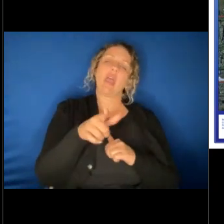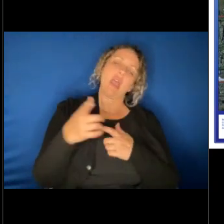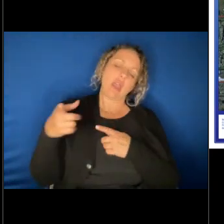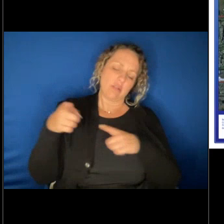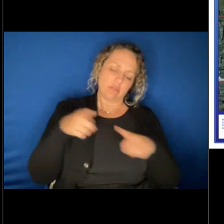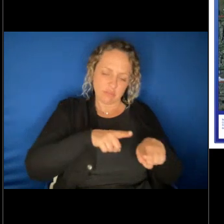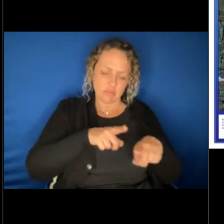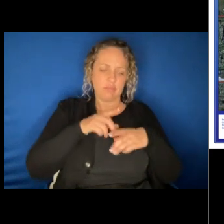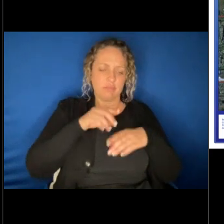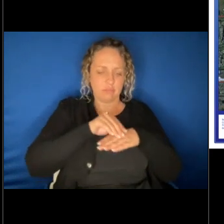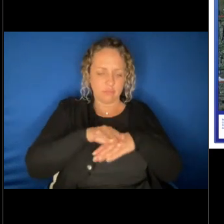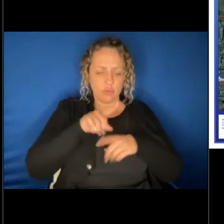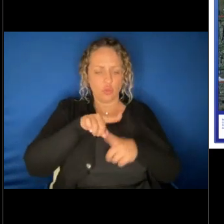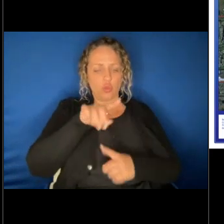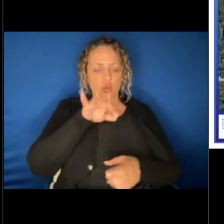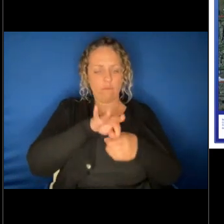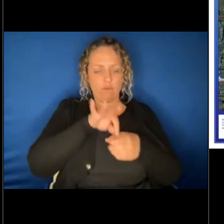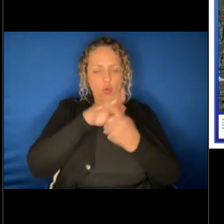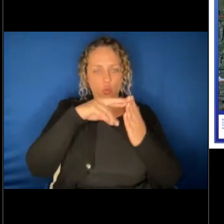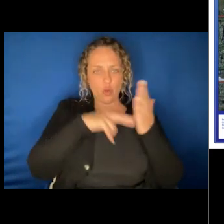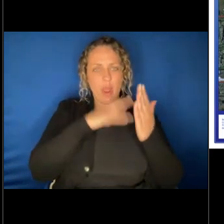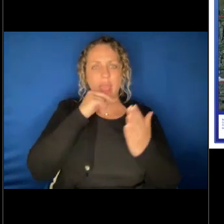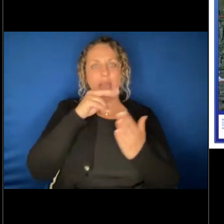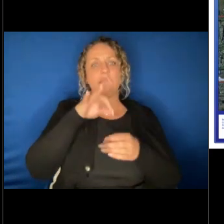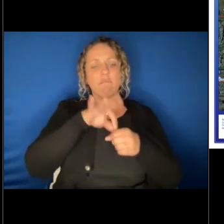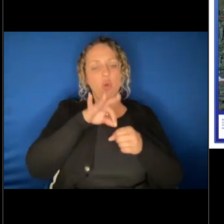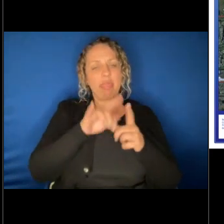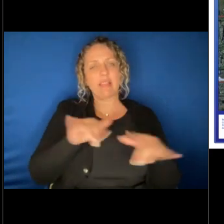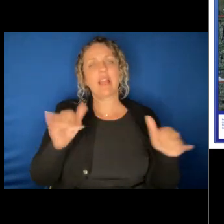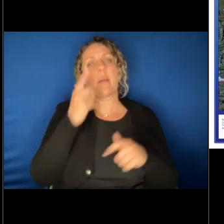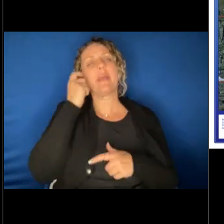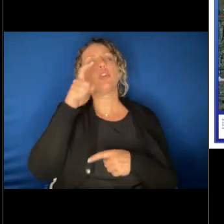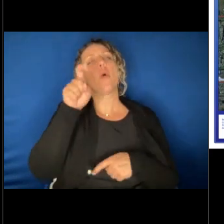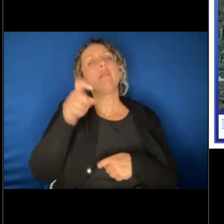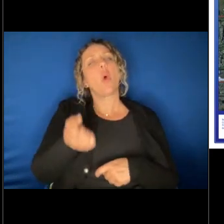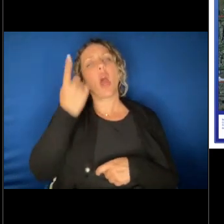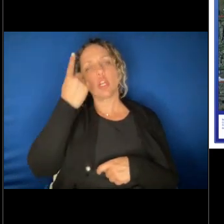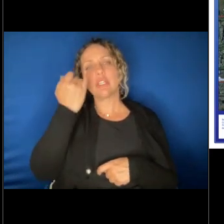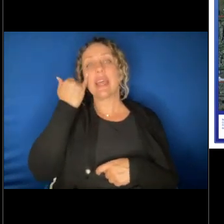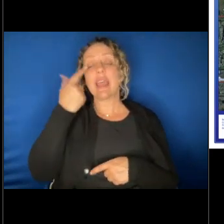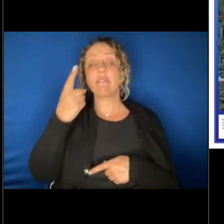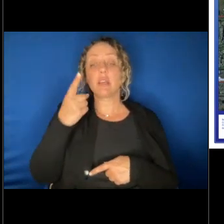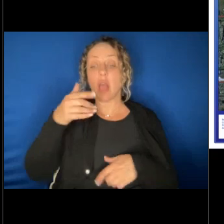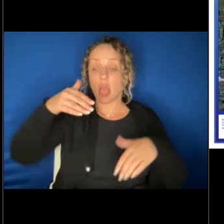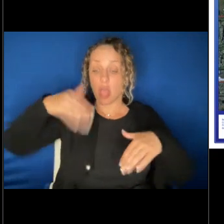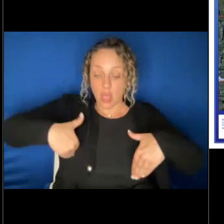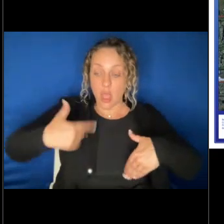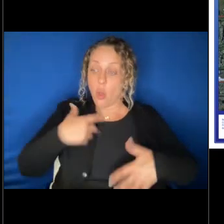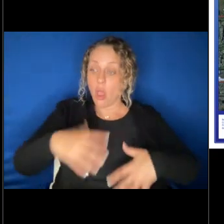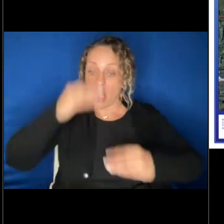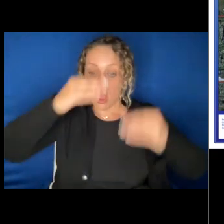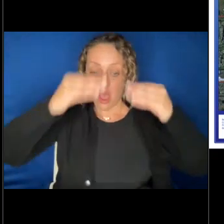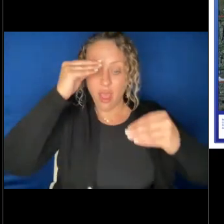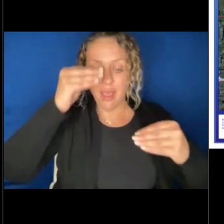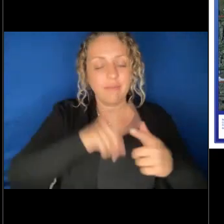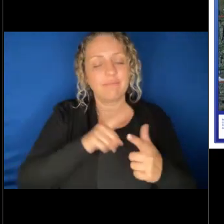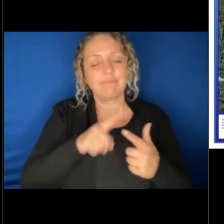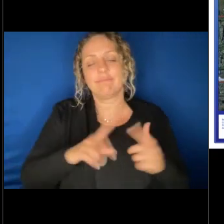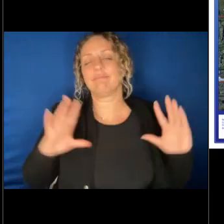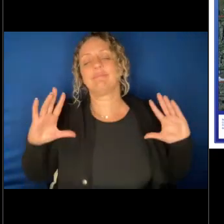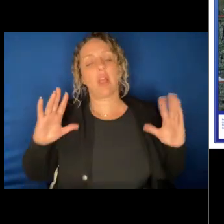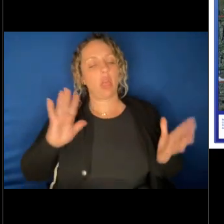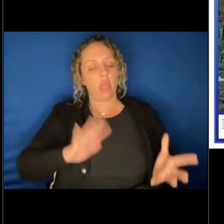according to voters registration and voting, things like that? Because you have to understand, if it comes in too late in the game, then that throws